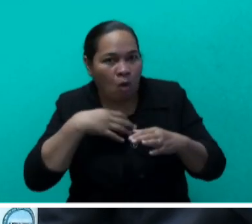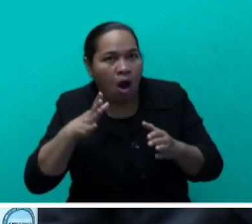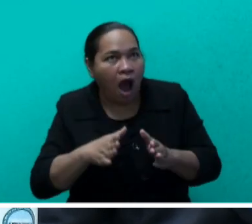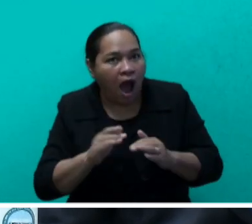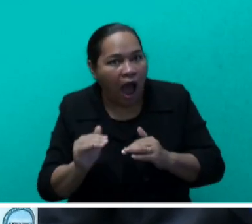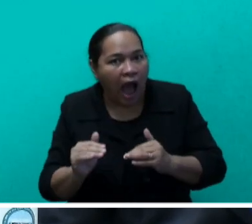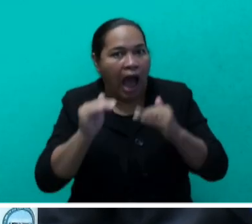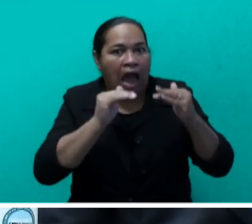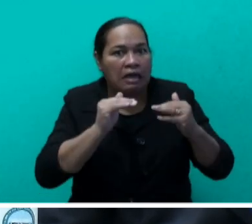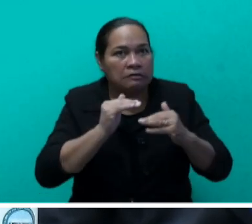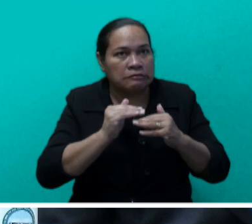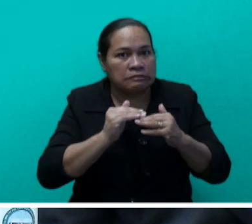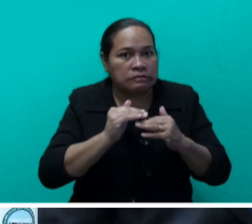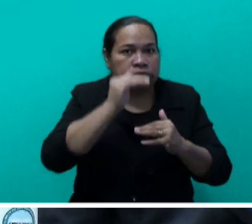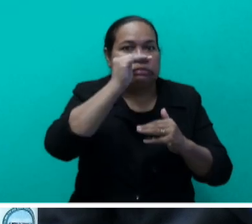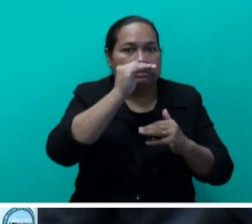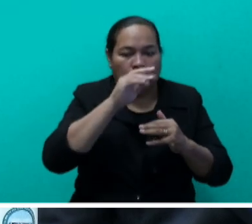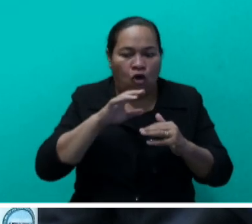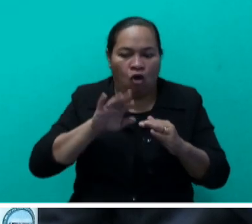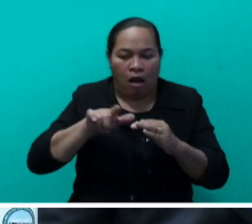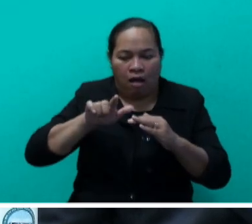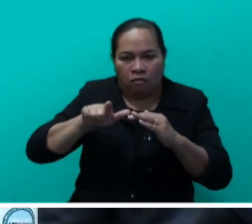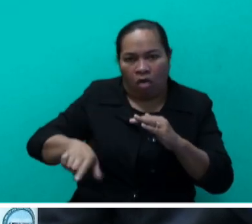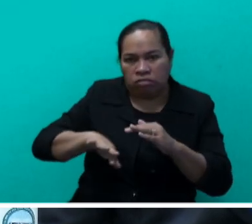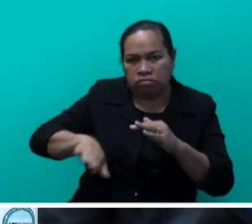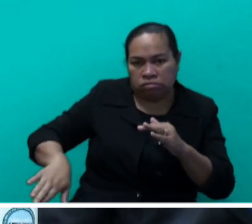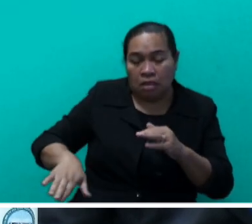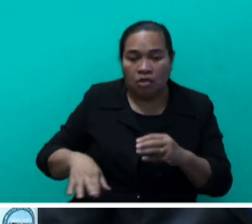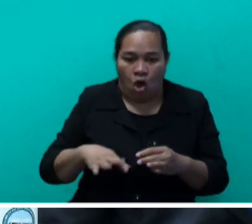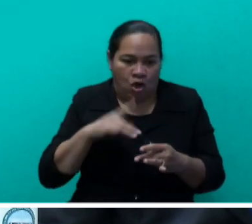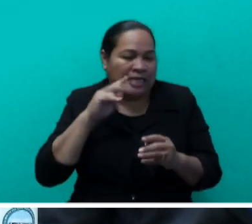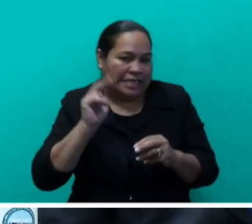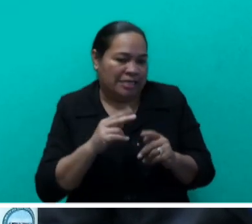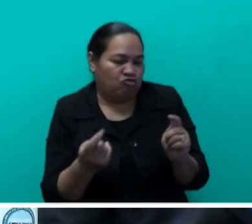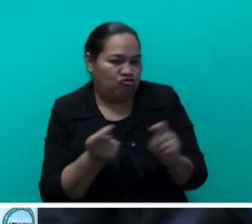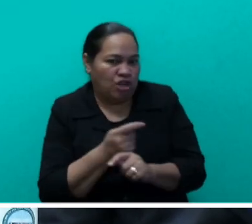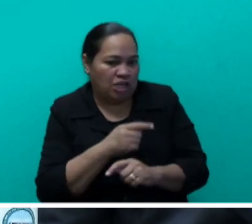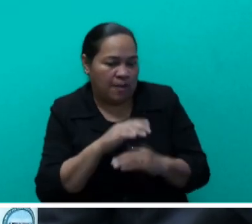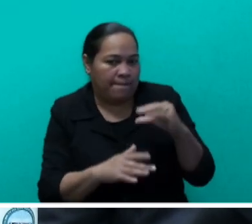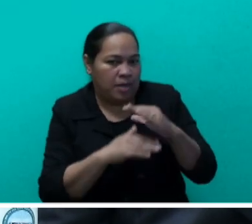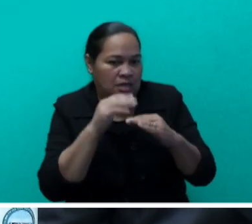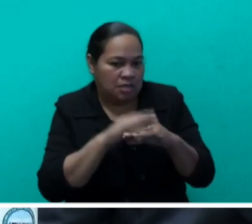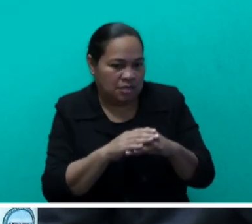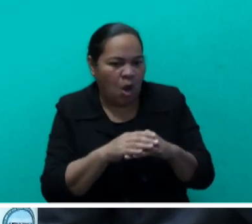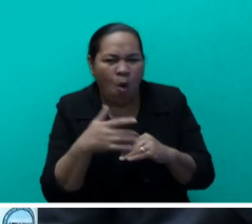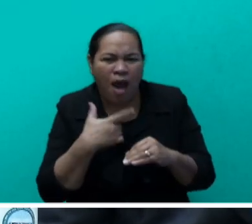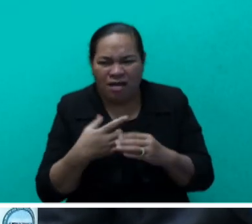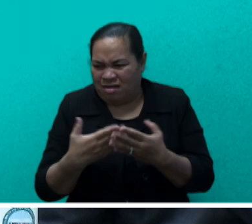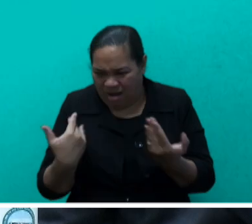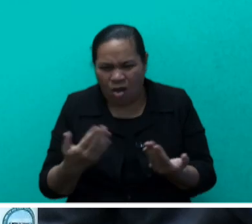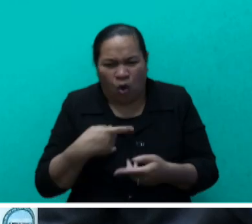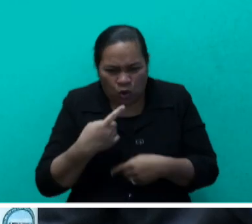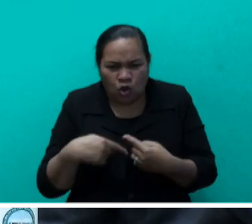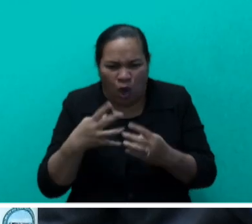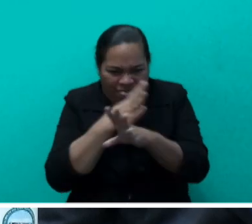barriers or levees in strategic areas. These structural changes aim to limit the damage caused by